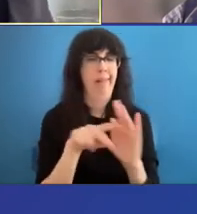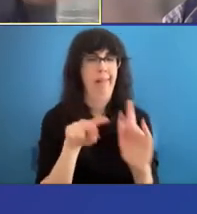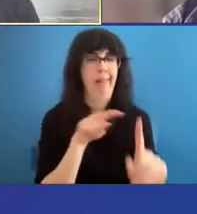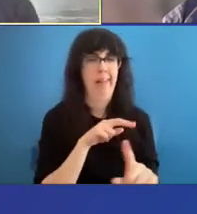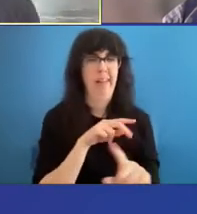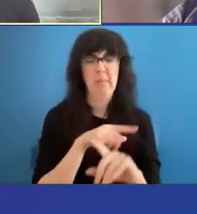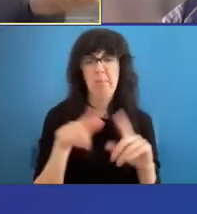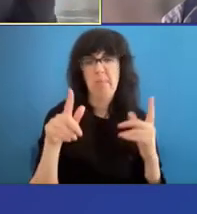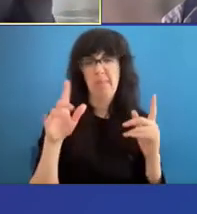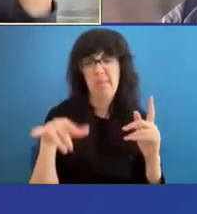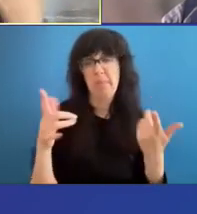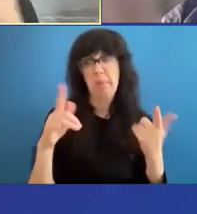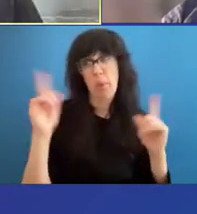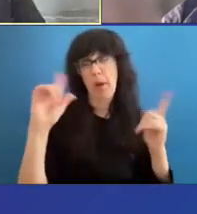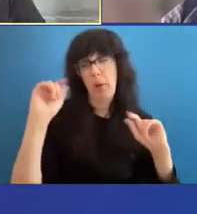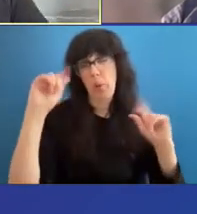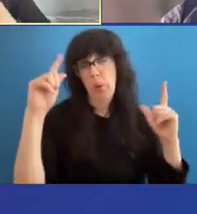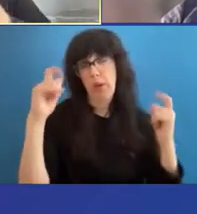up today. Maybe